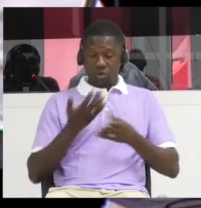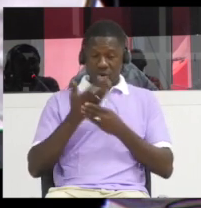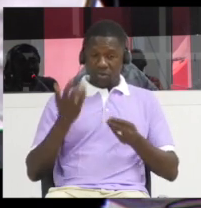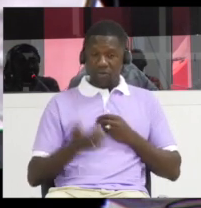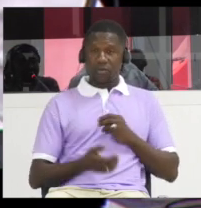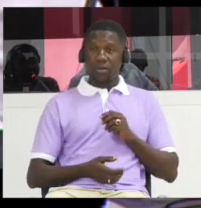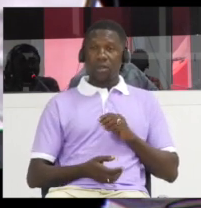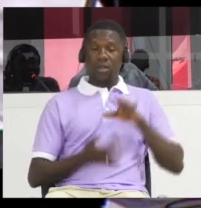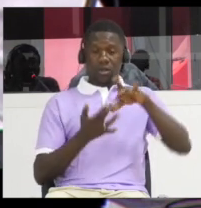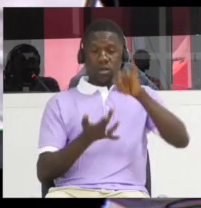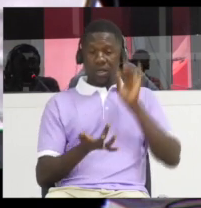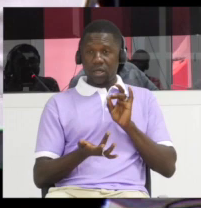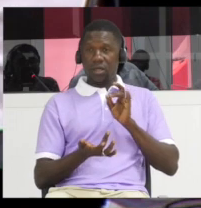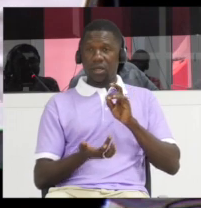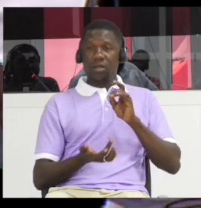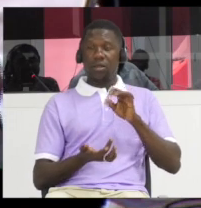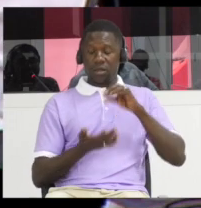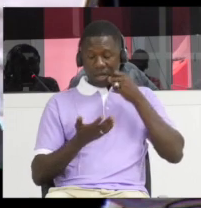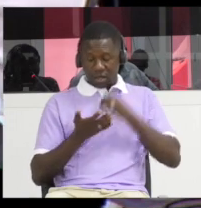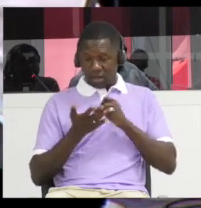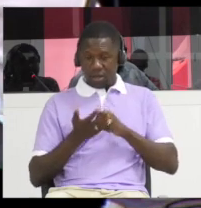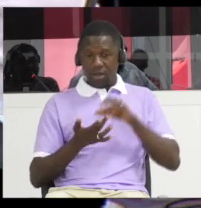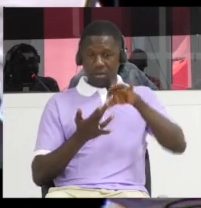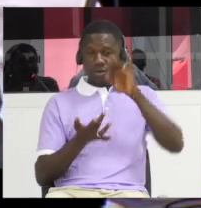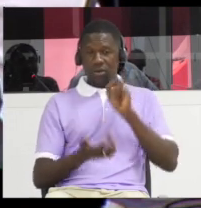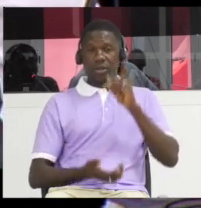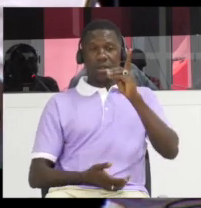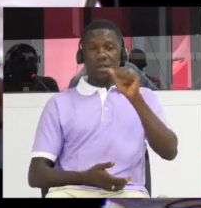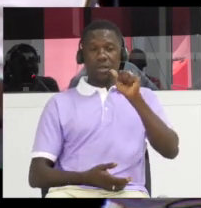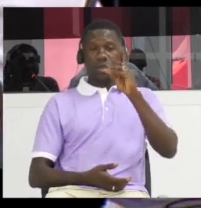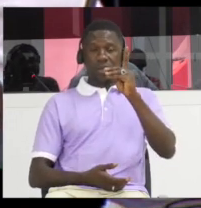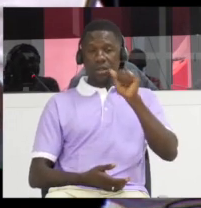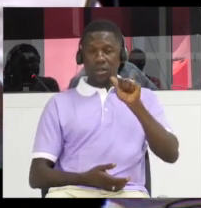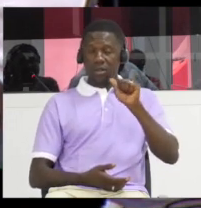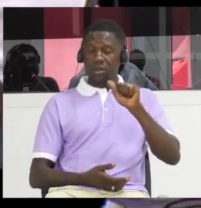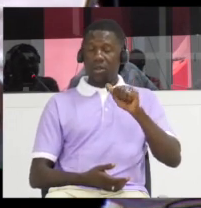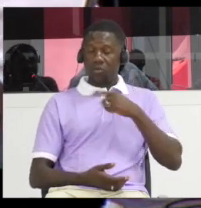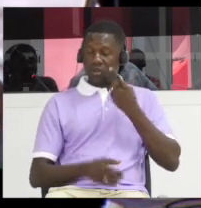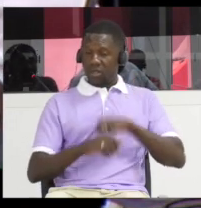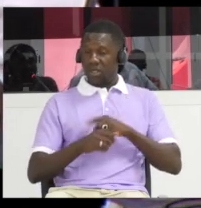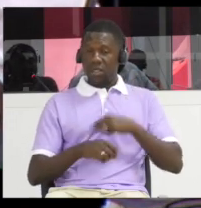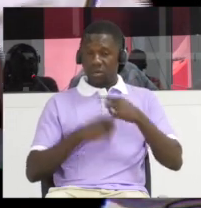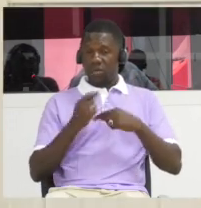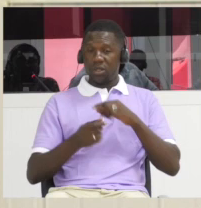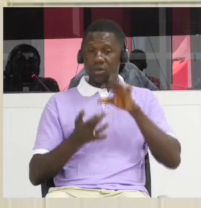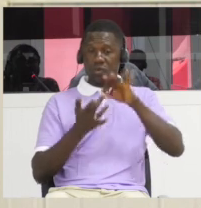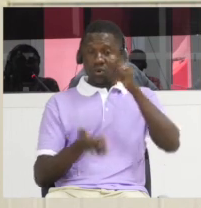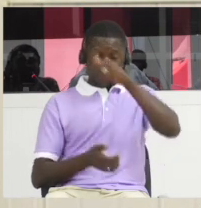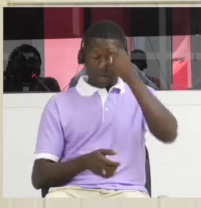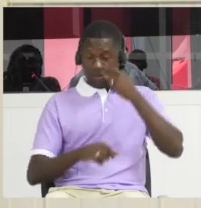letter appointing Dada, which states the duration of his appointment, which was 2 years.